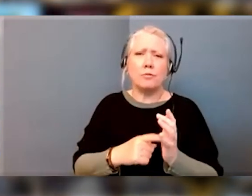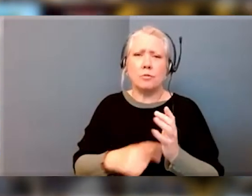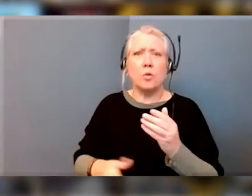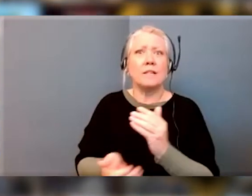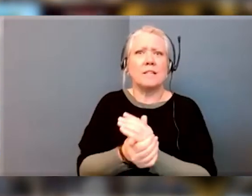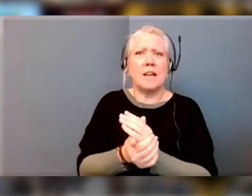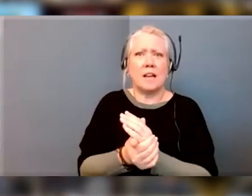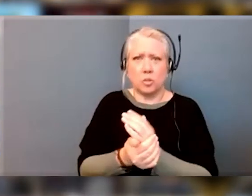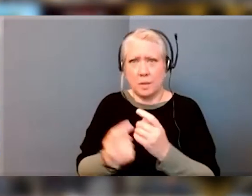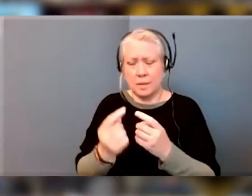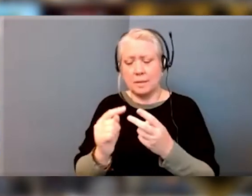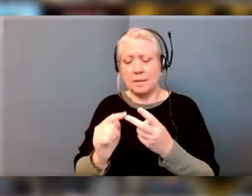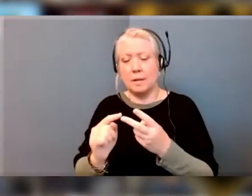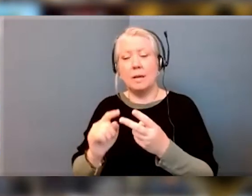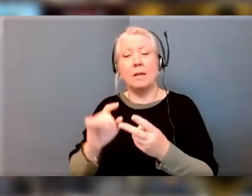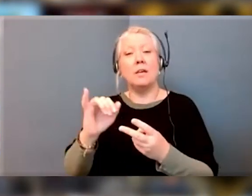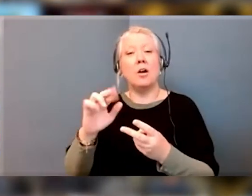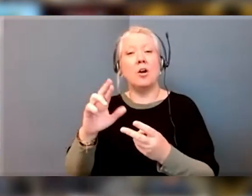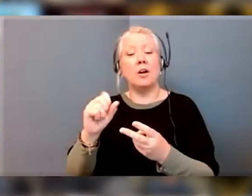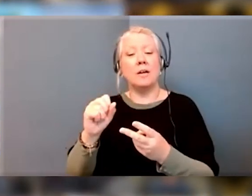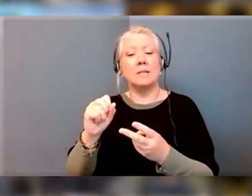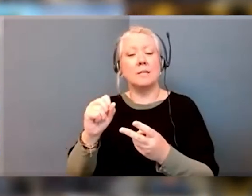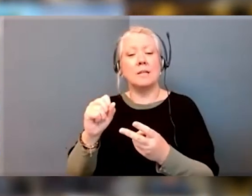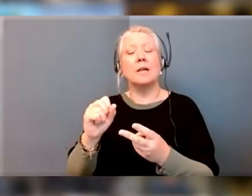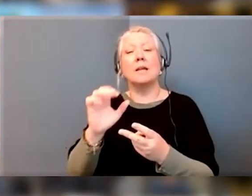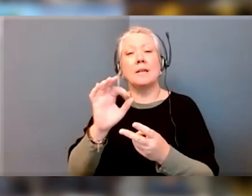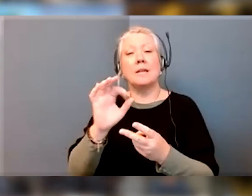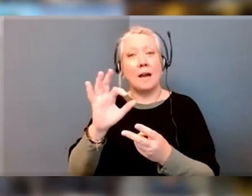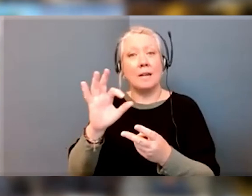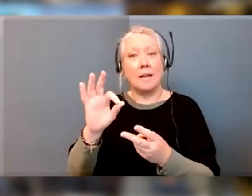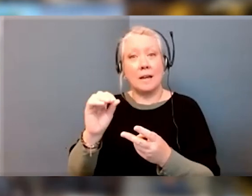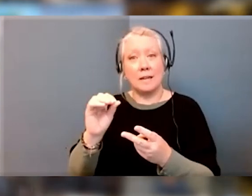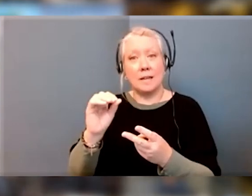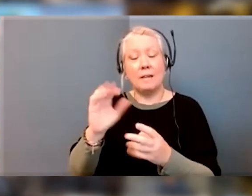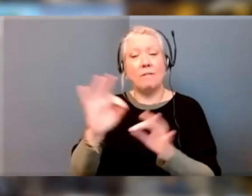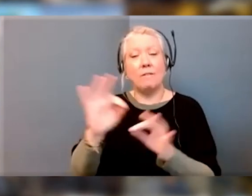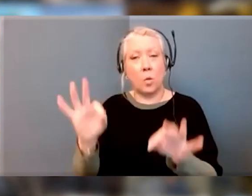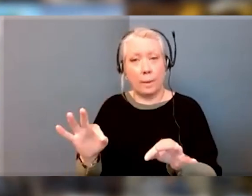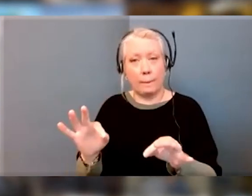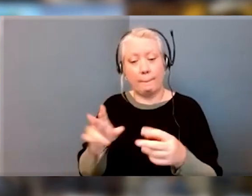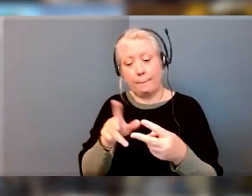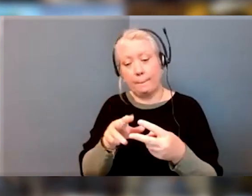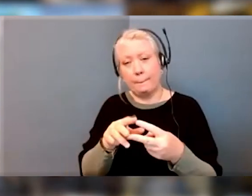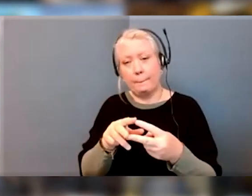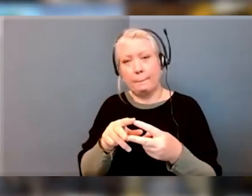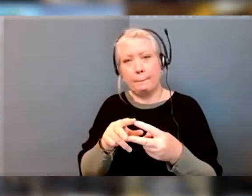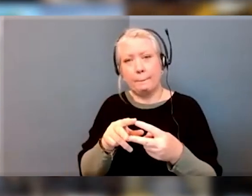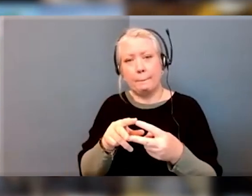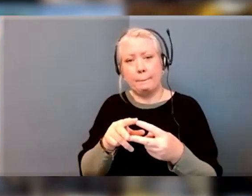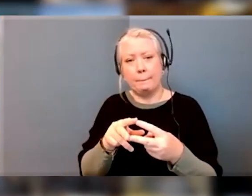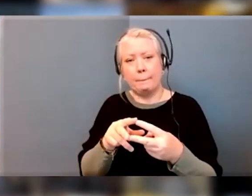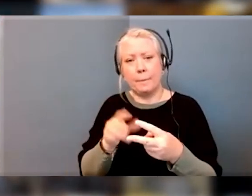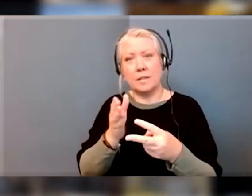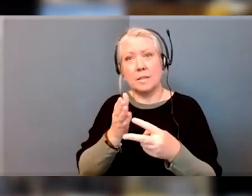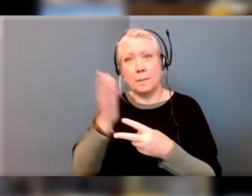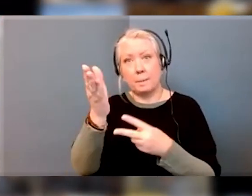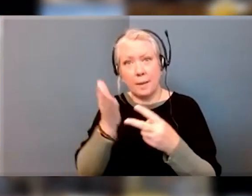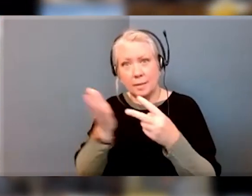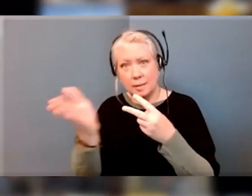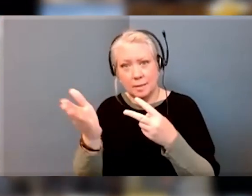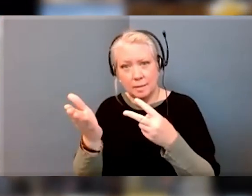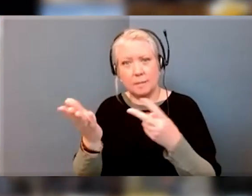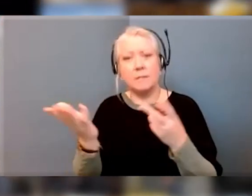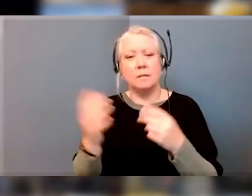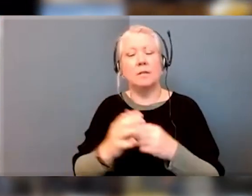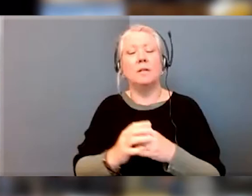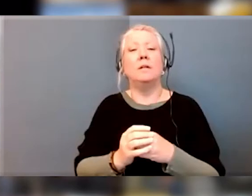IRS 990 form, whichever easy or whichever applies to your organization. You must submit that to us as well.